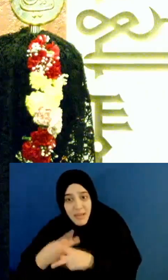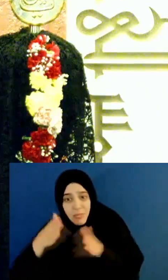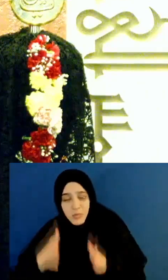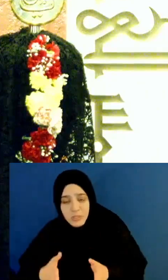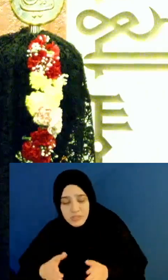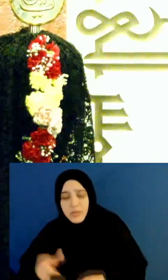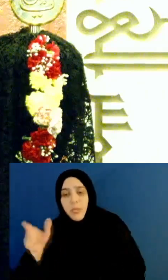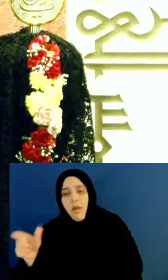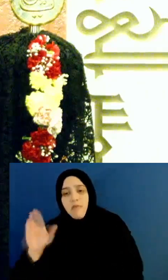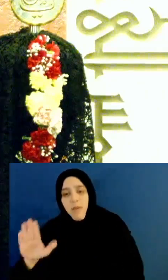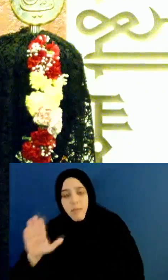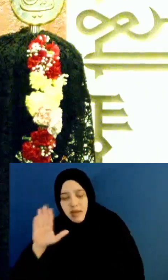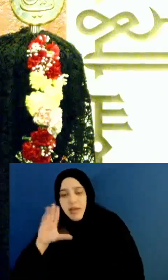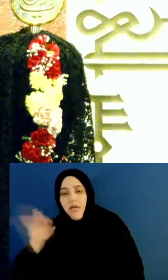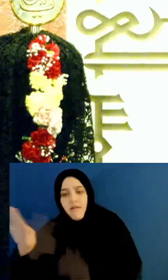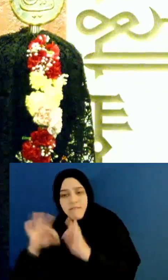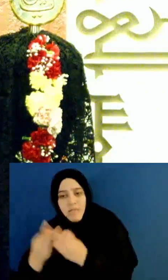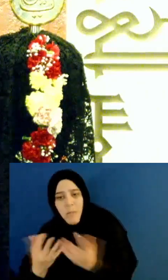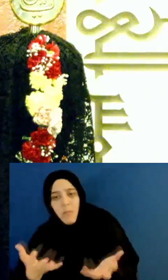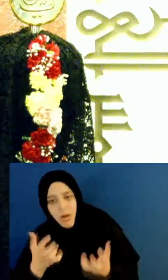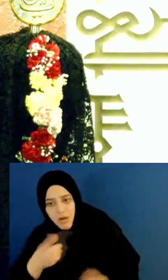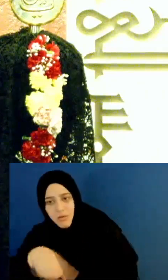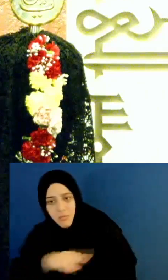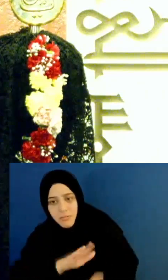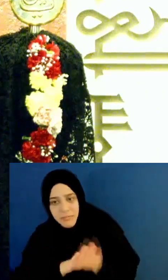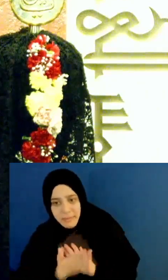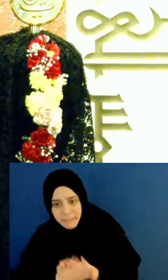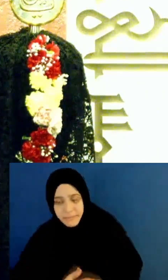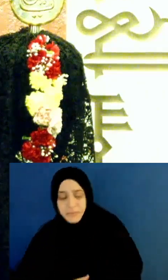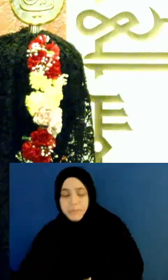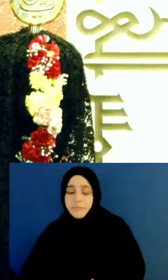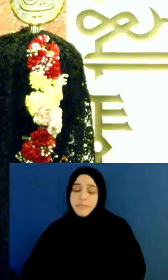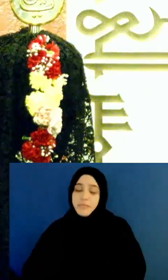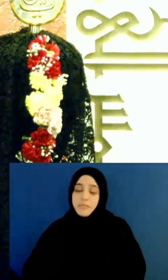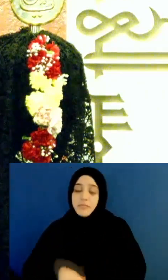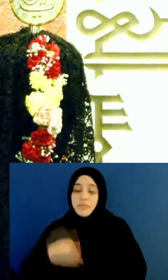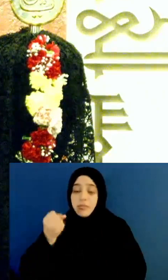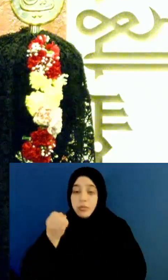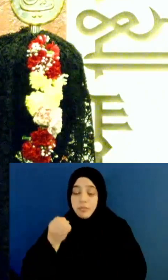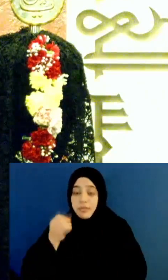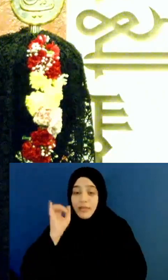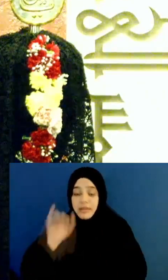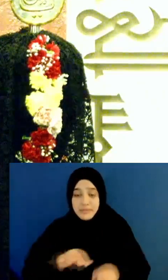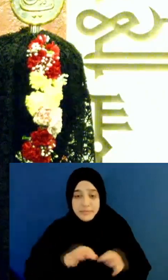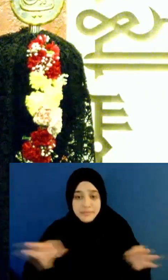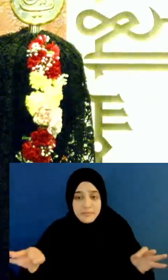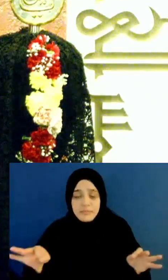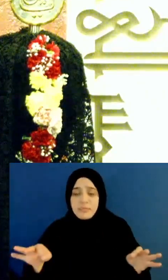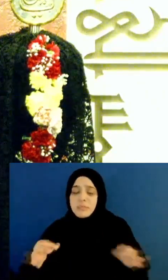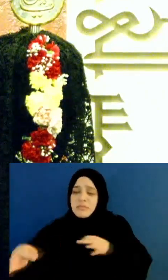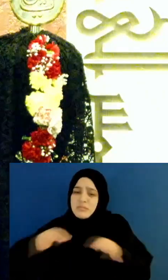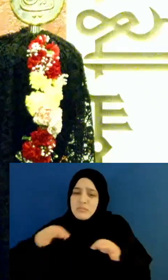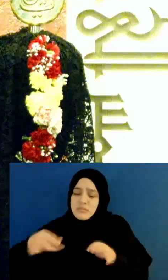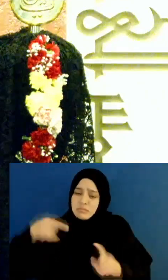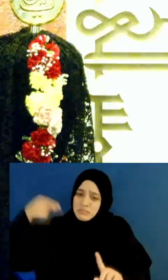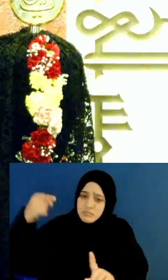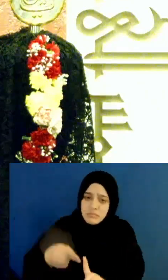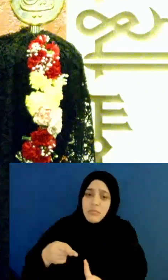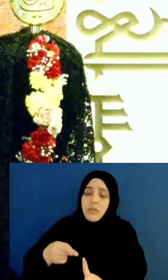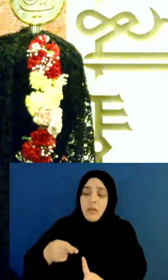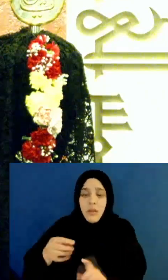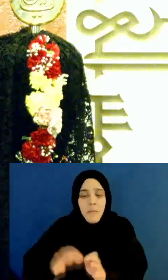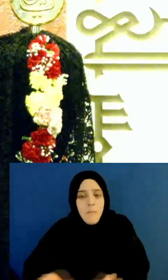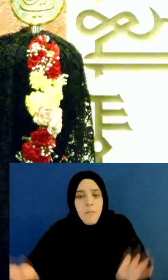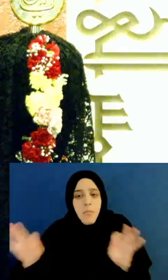mu'minat, highlights on the importance of religious identity.